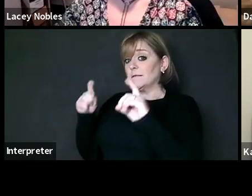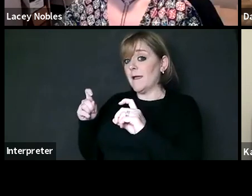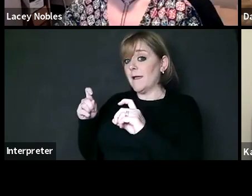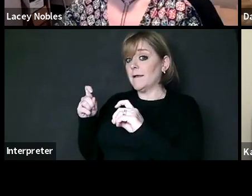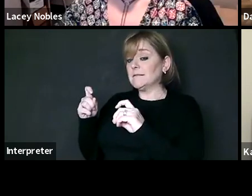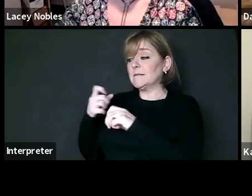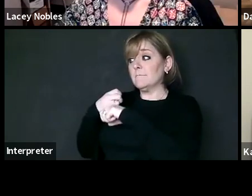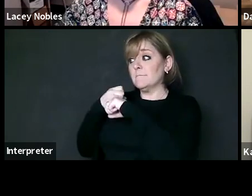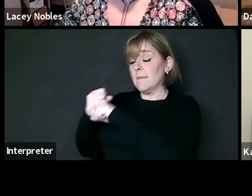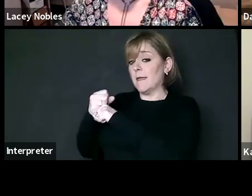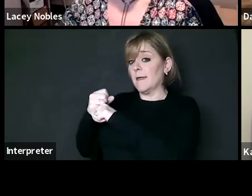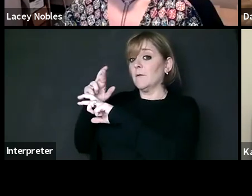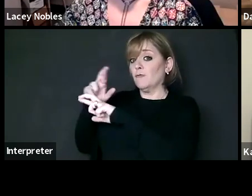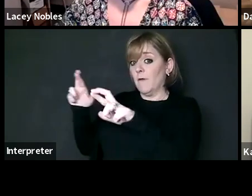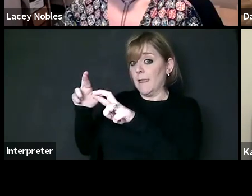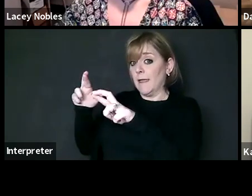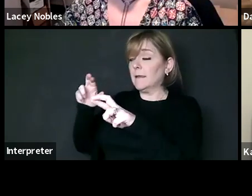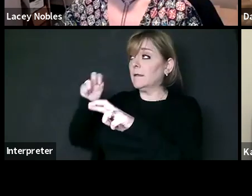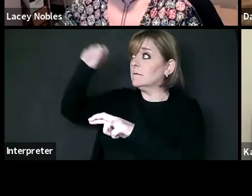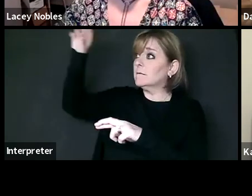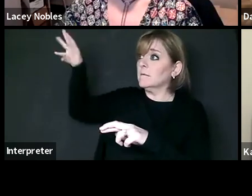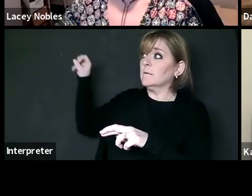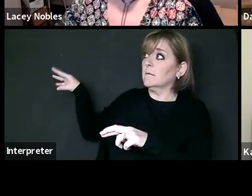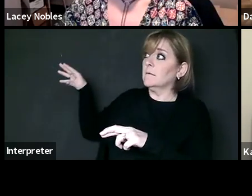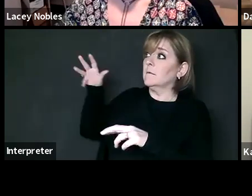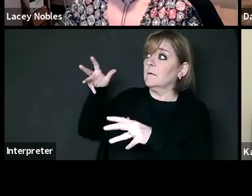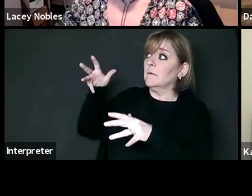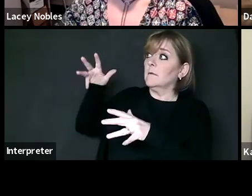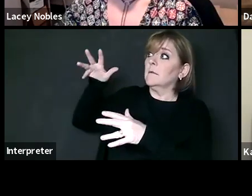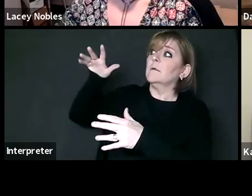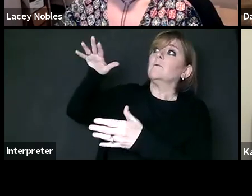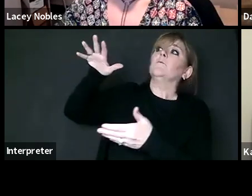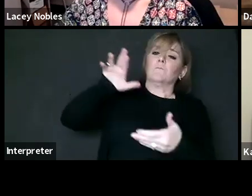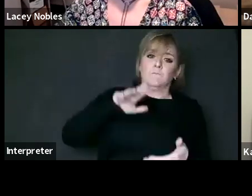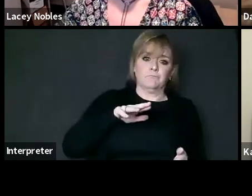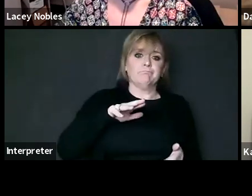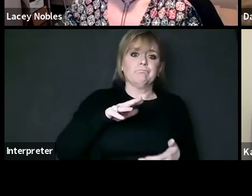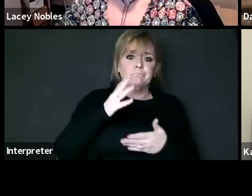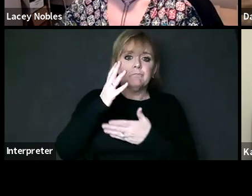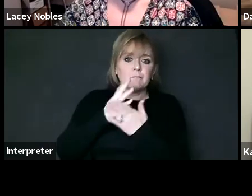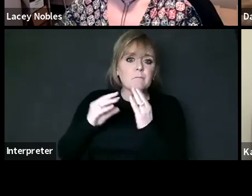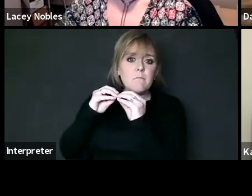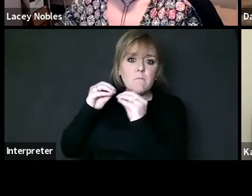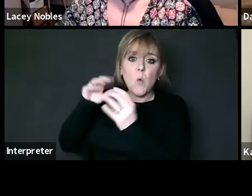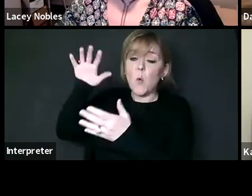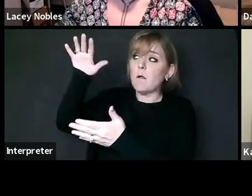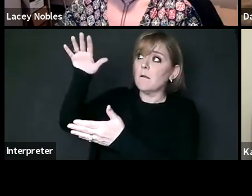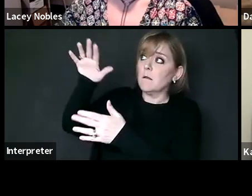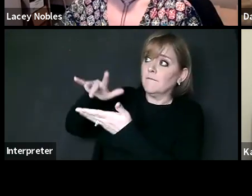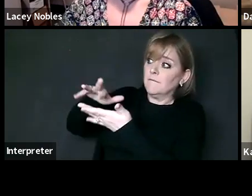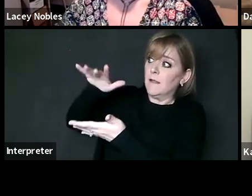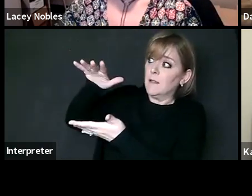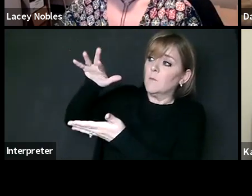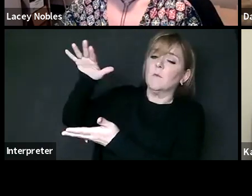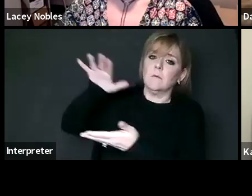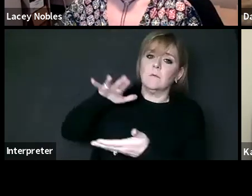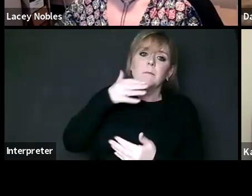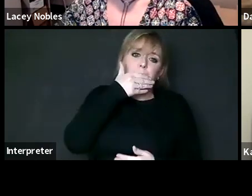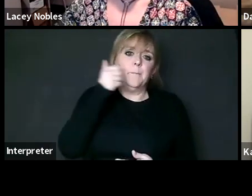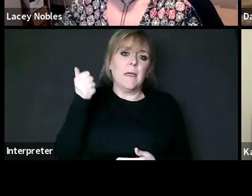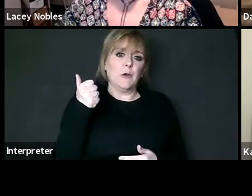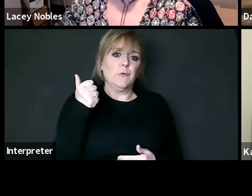test kits and everything that's involved in testing, as it become more available, then we have better access.